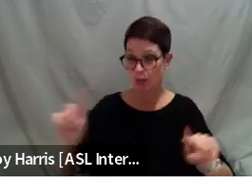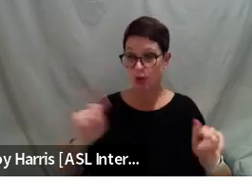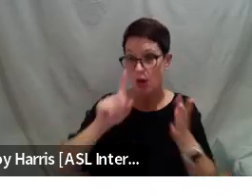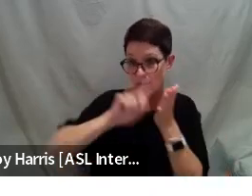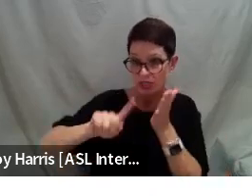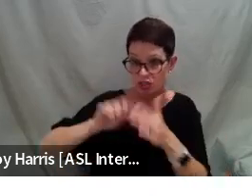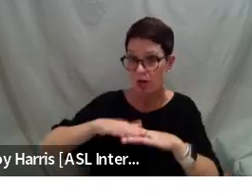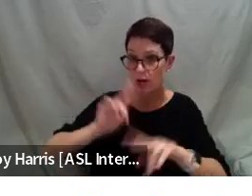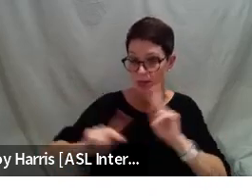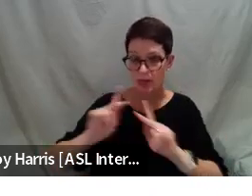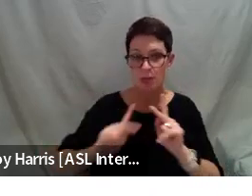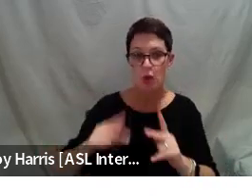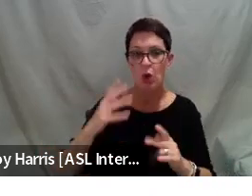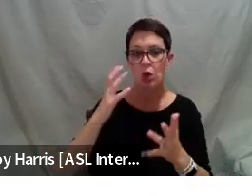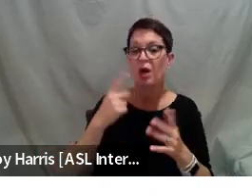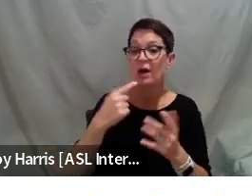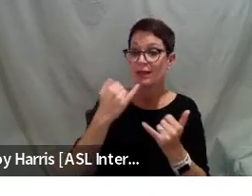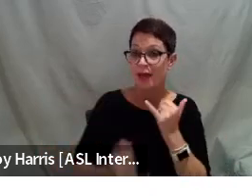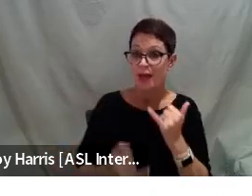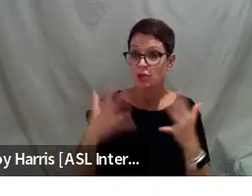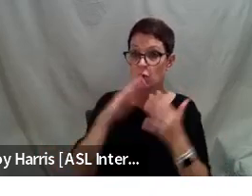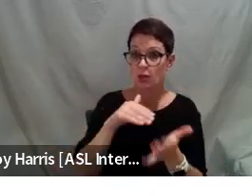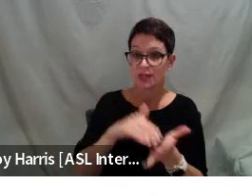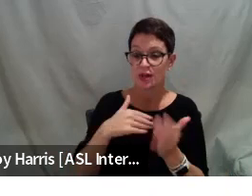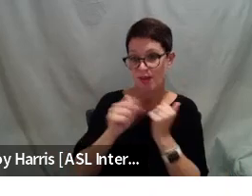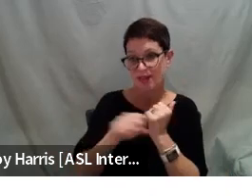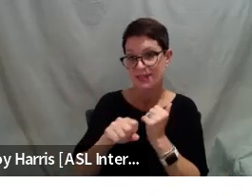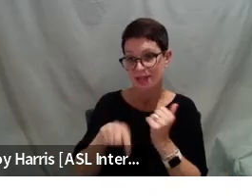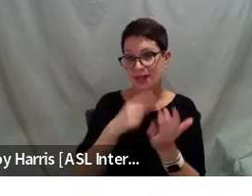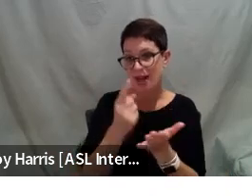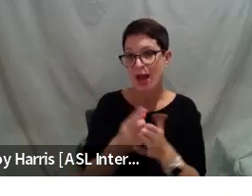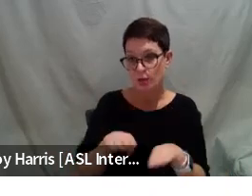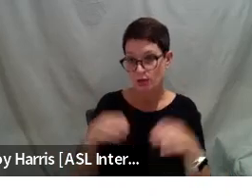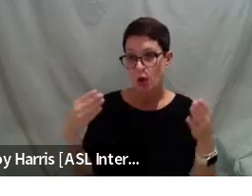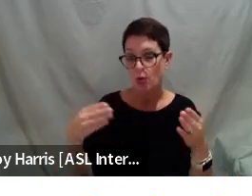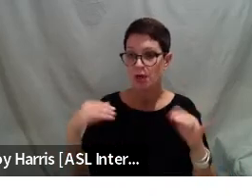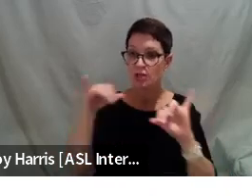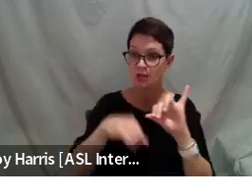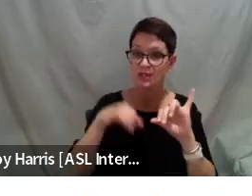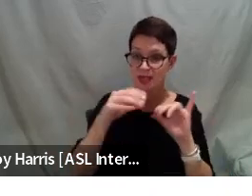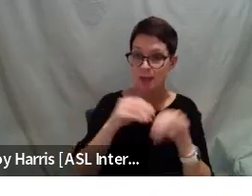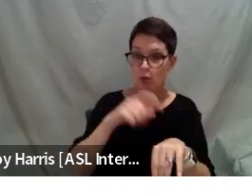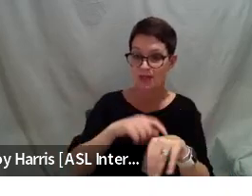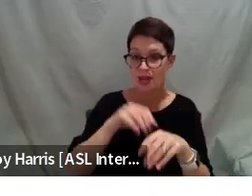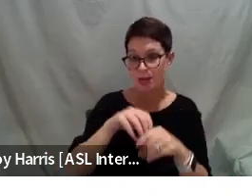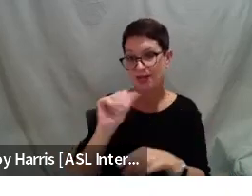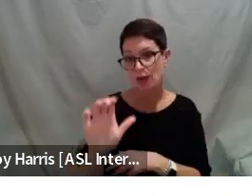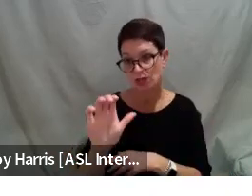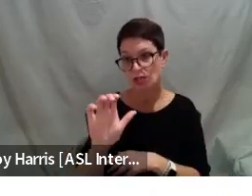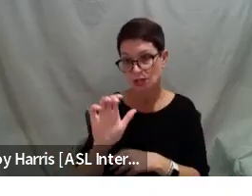cooling centers will have extended hours so you can spend more time in the air